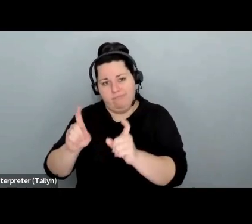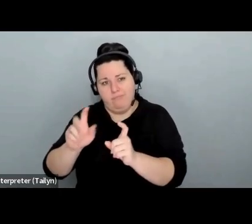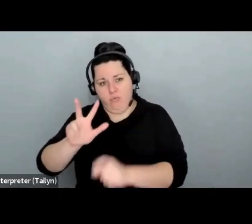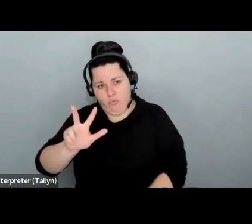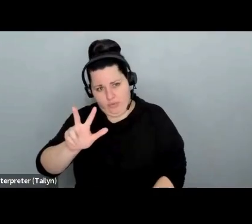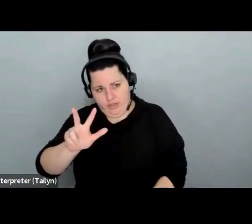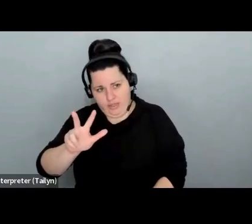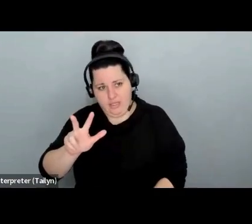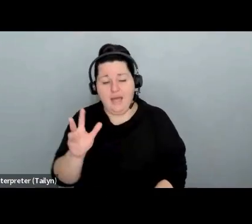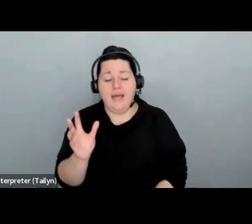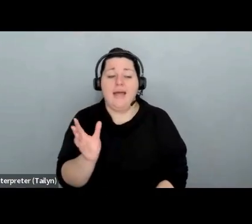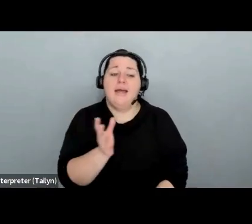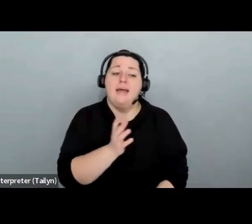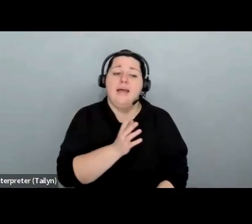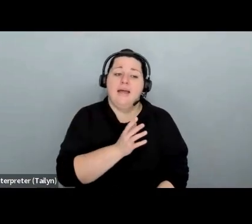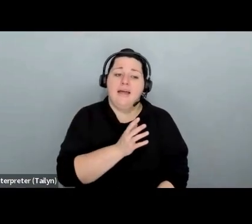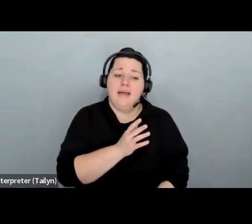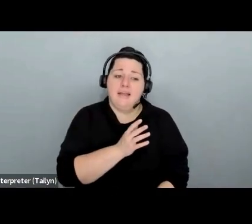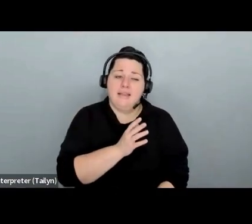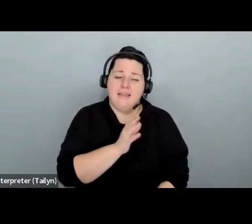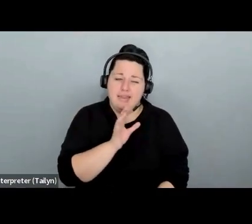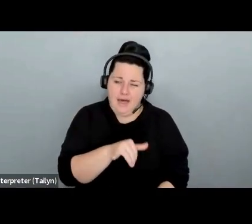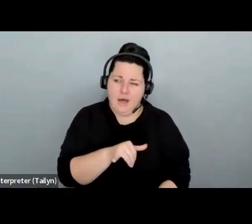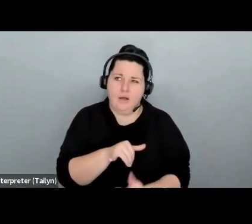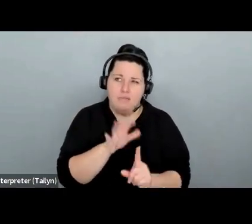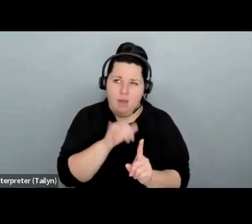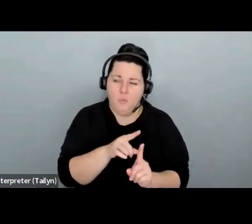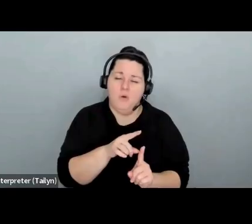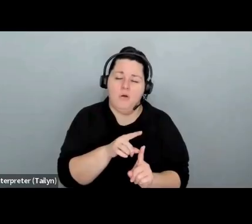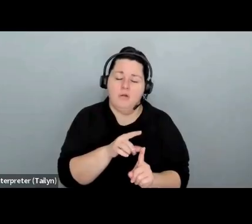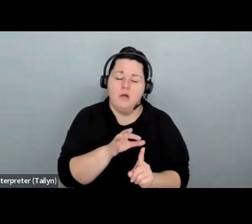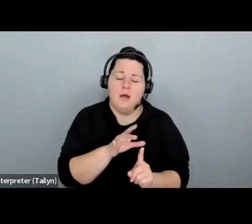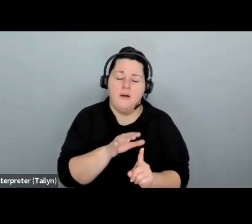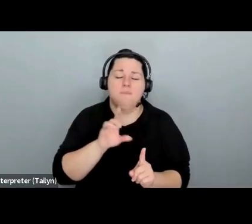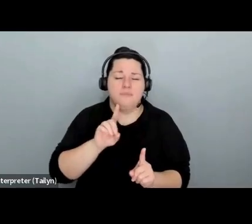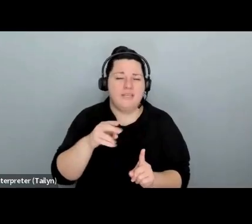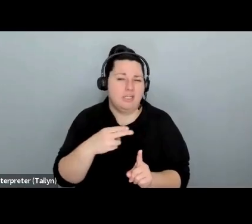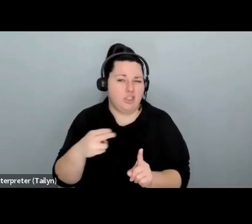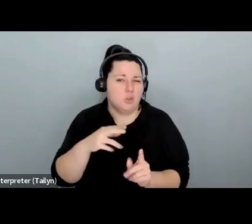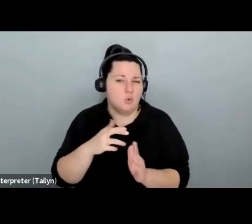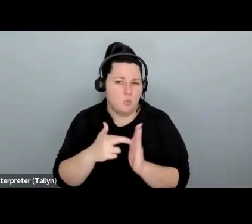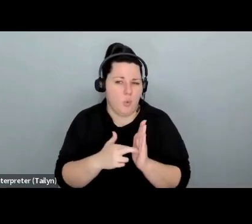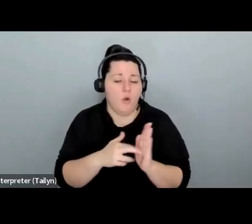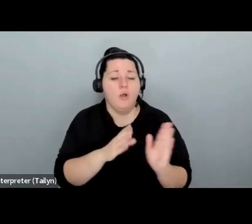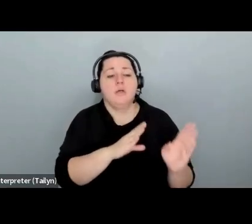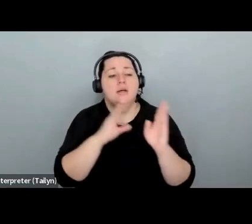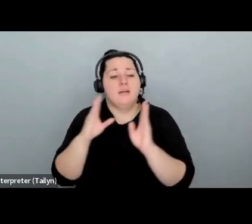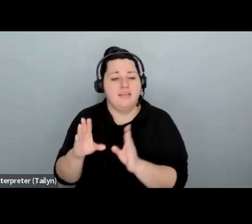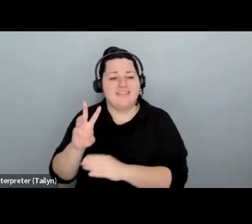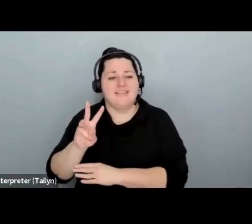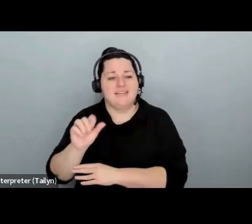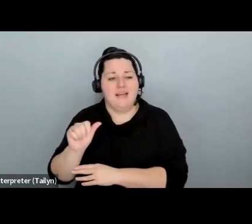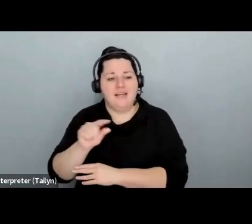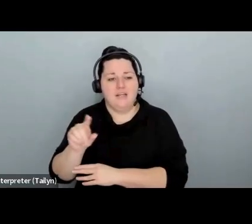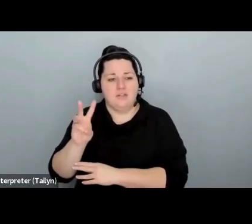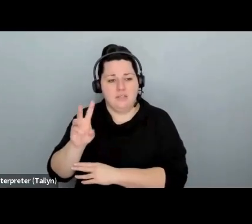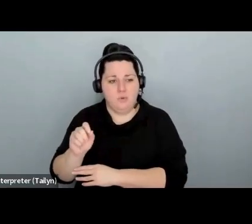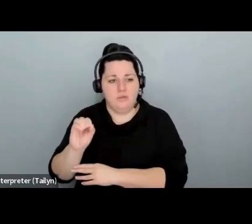6A-6.03013 parentheses 3. That's by the way, the DHH rule, and